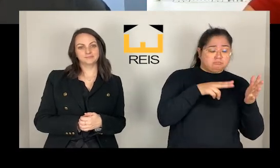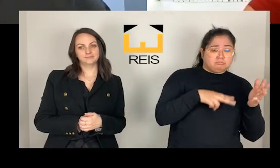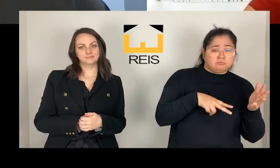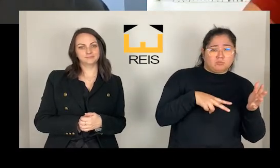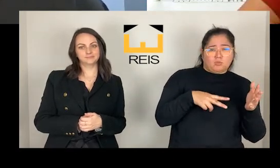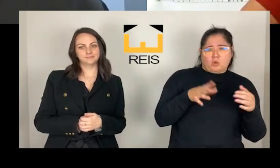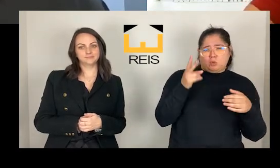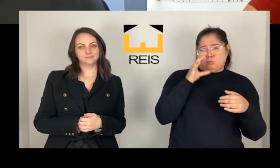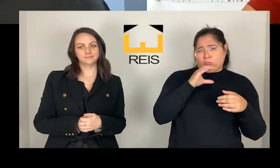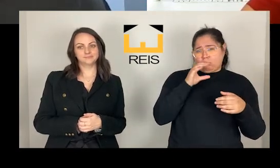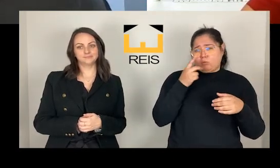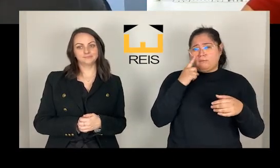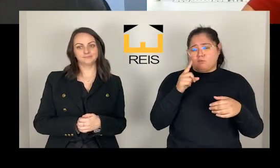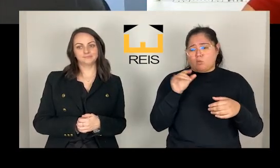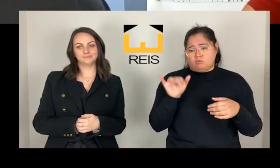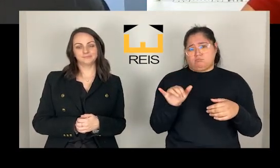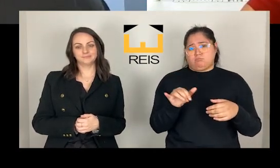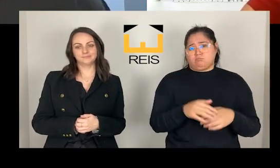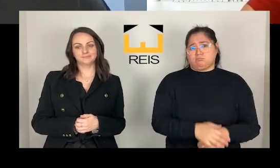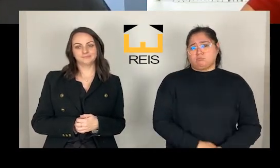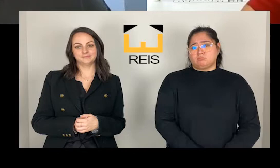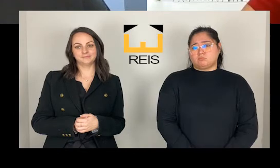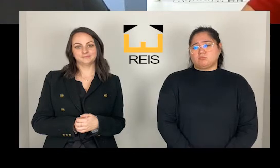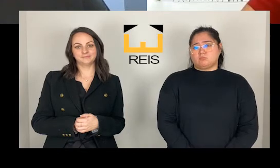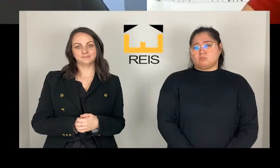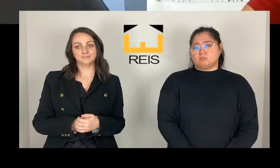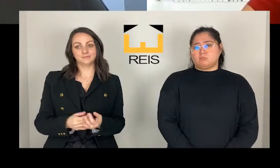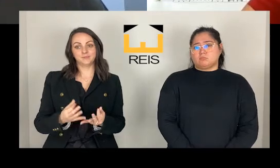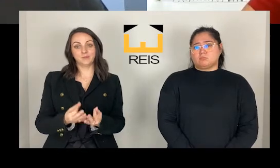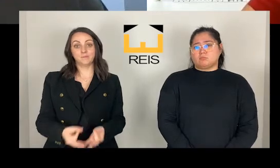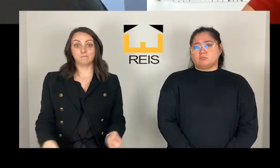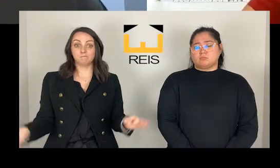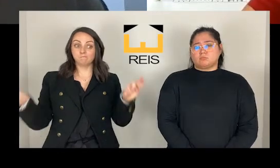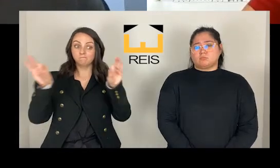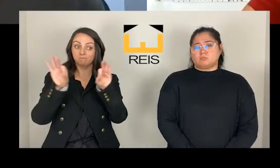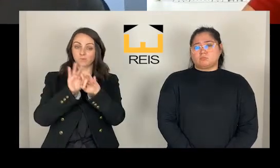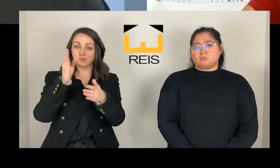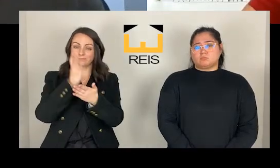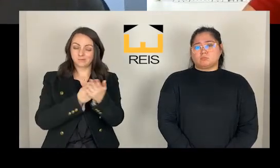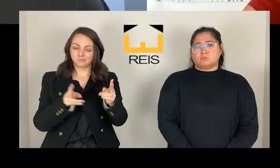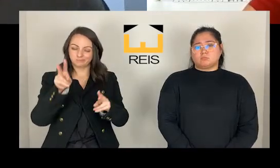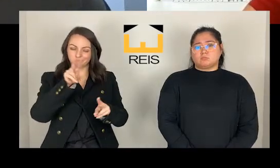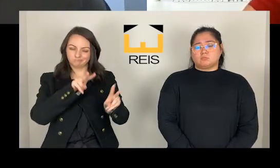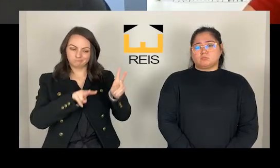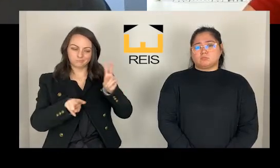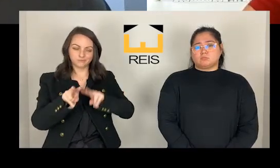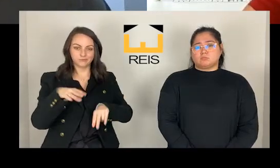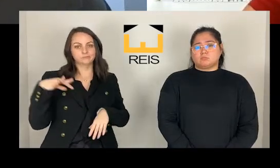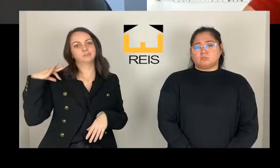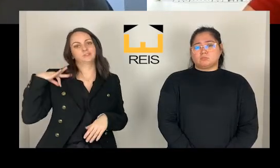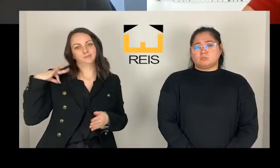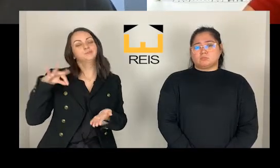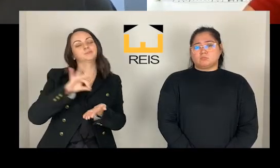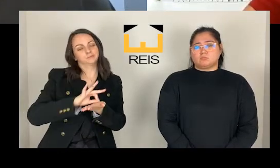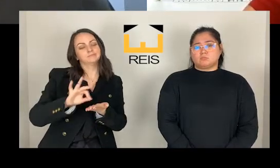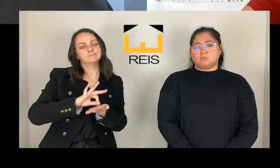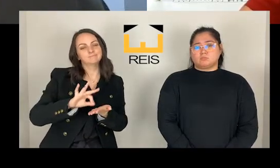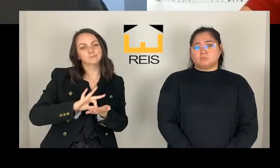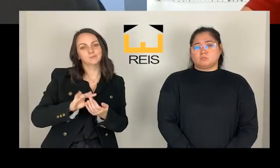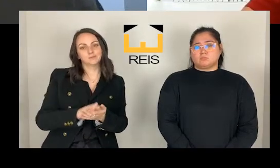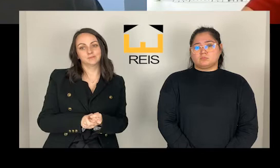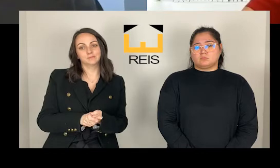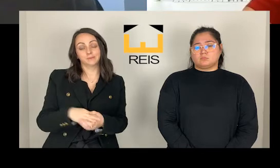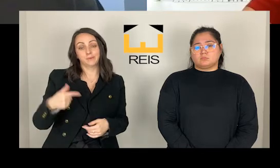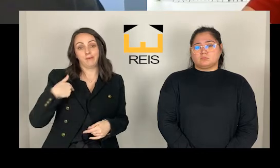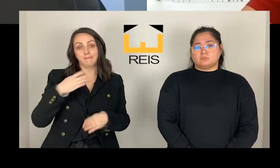credit report? The key thing that we're going to look for in the credit report is what is the credit score. So on my end